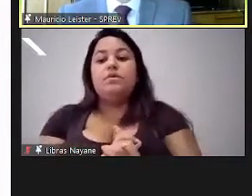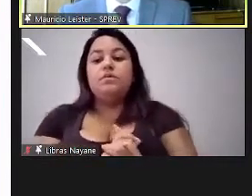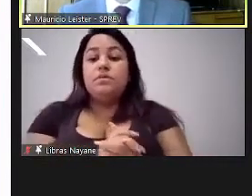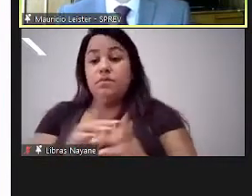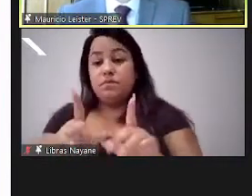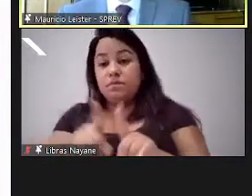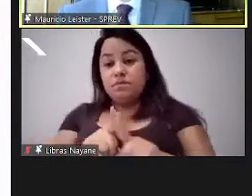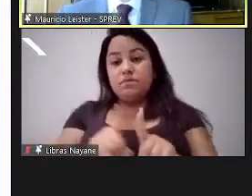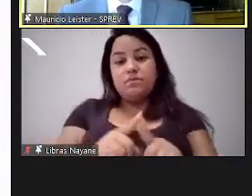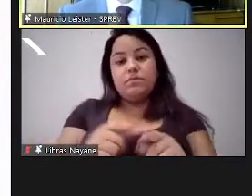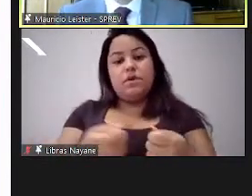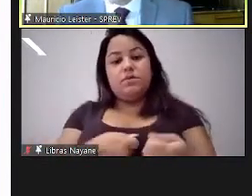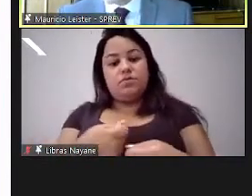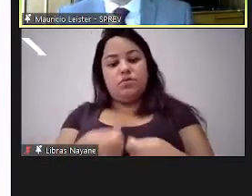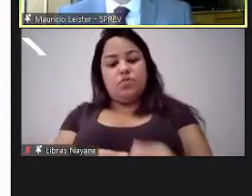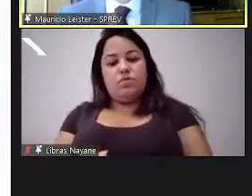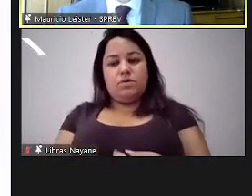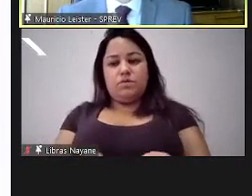Brazil.